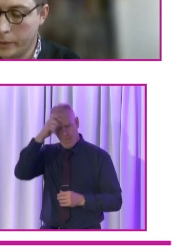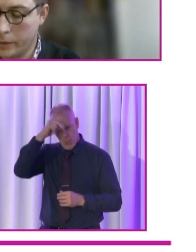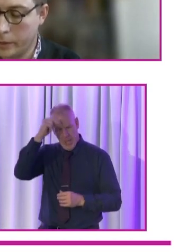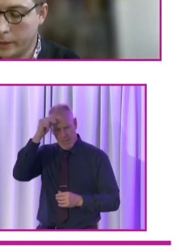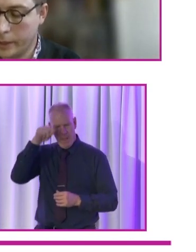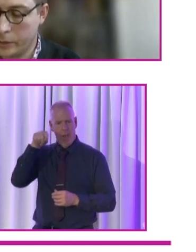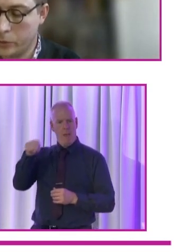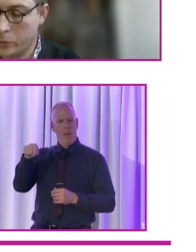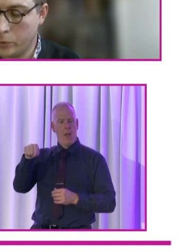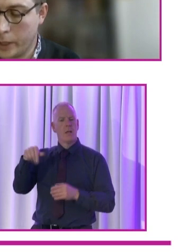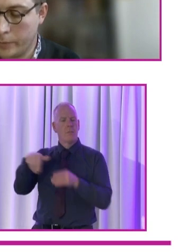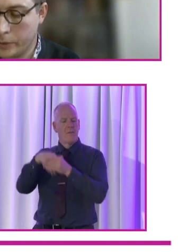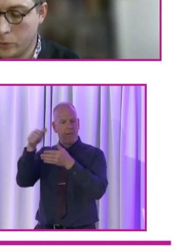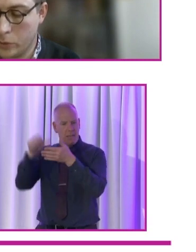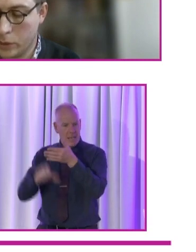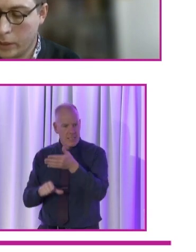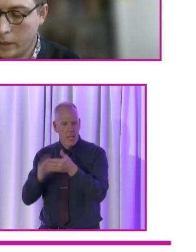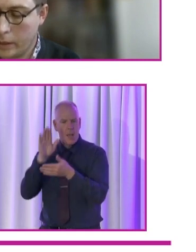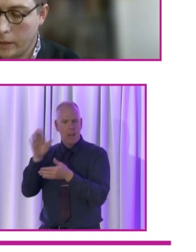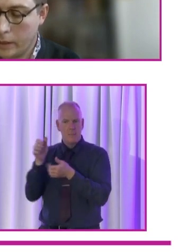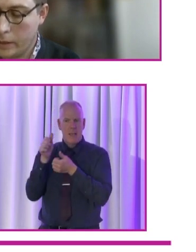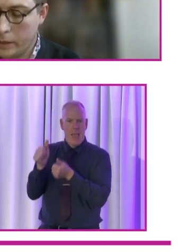to